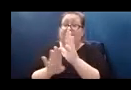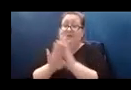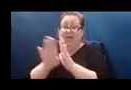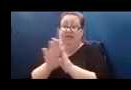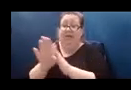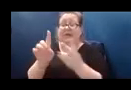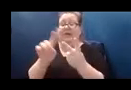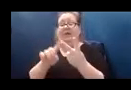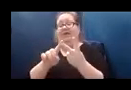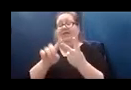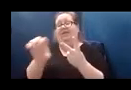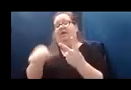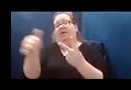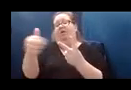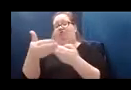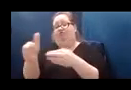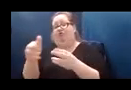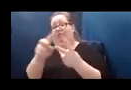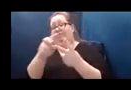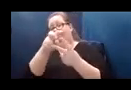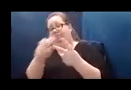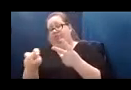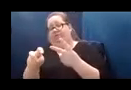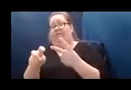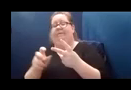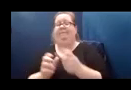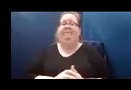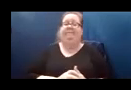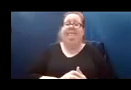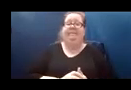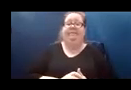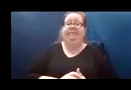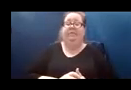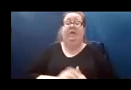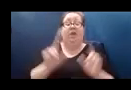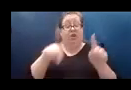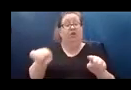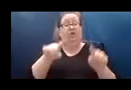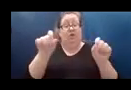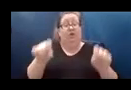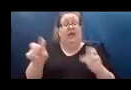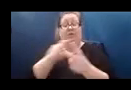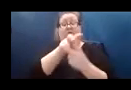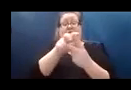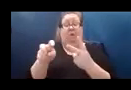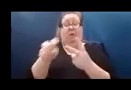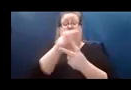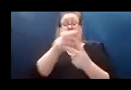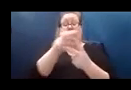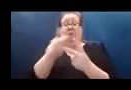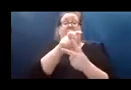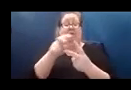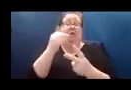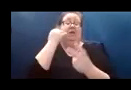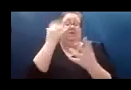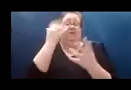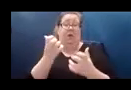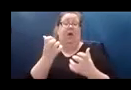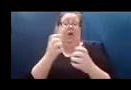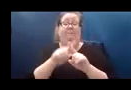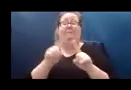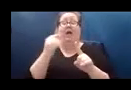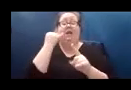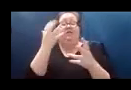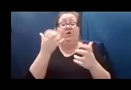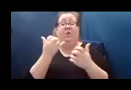will move into that room. And then you can move back and forth if you'd like, but if you want